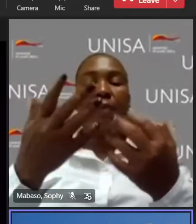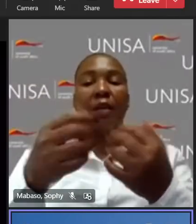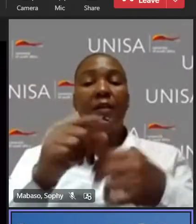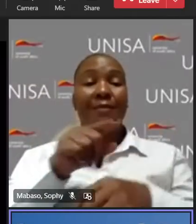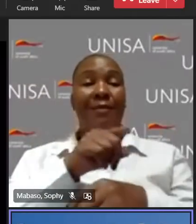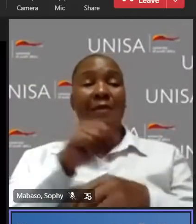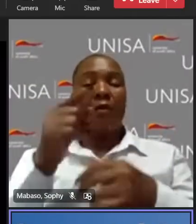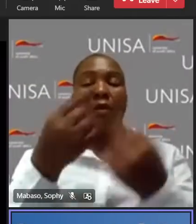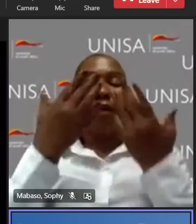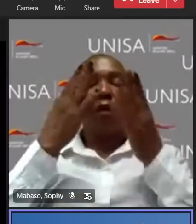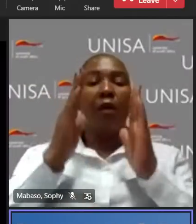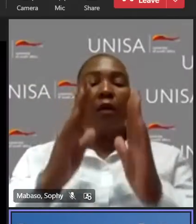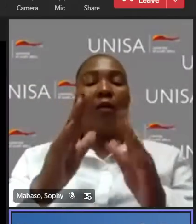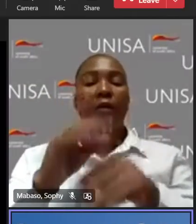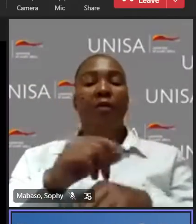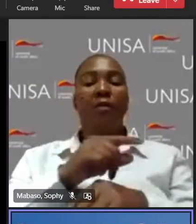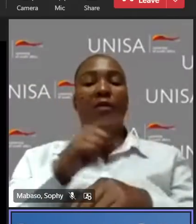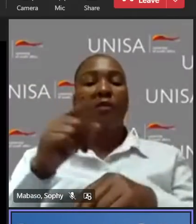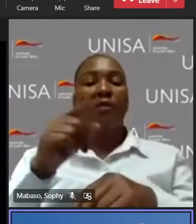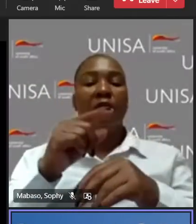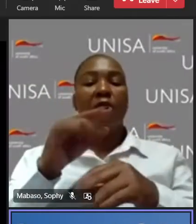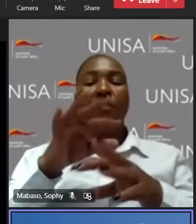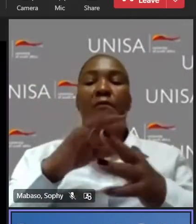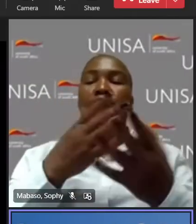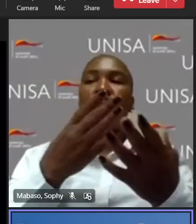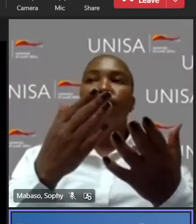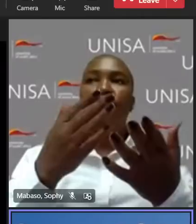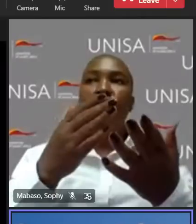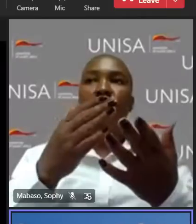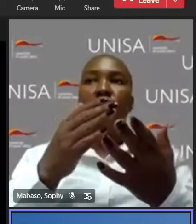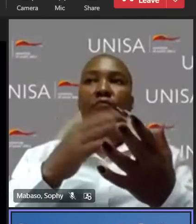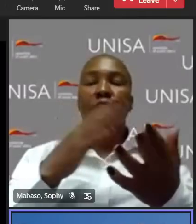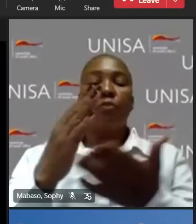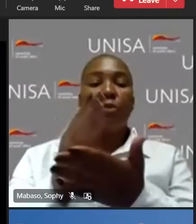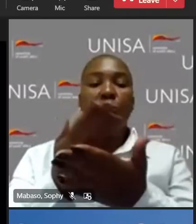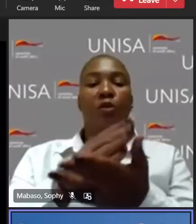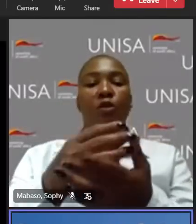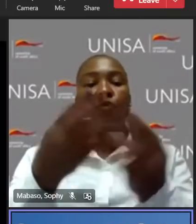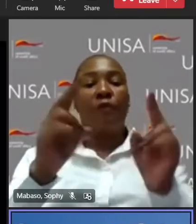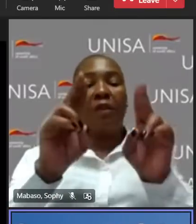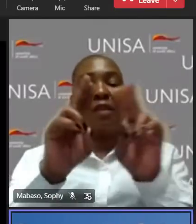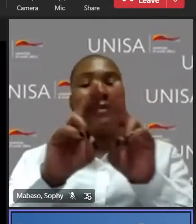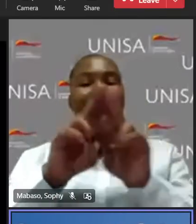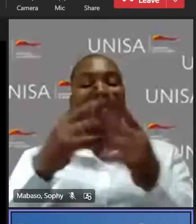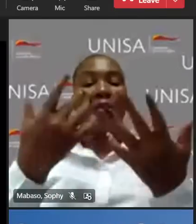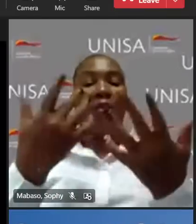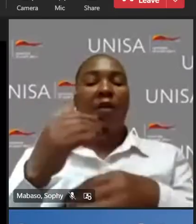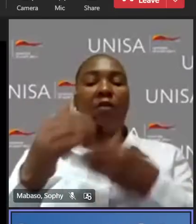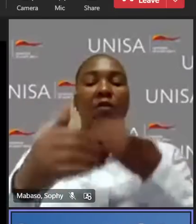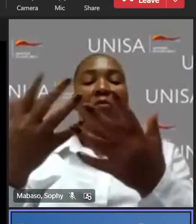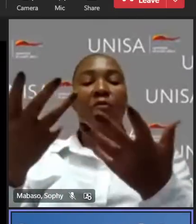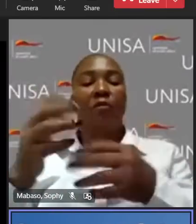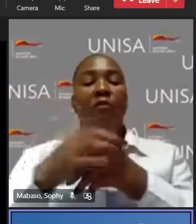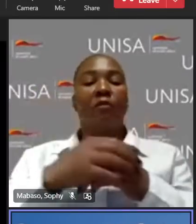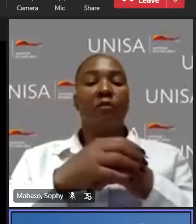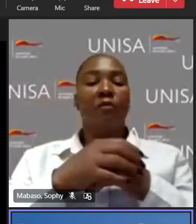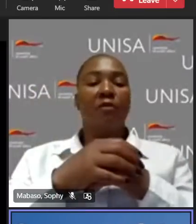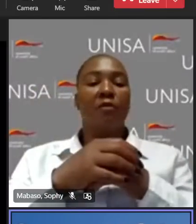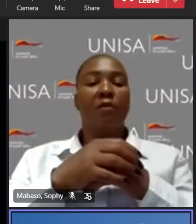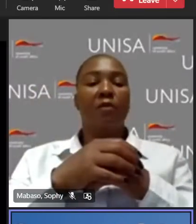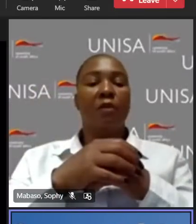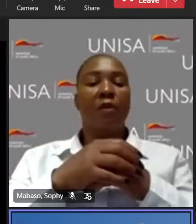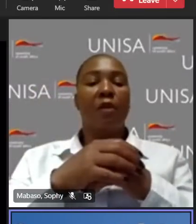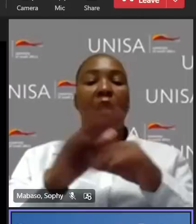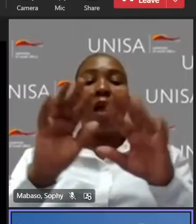that would move between the universities and so on. How